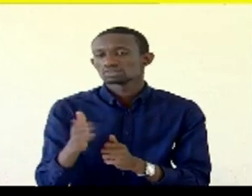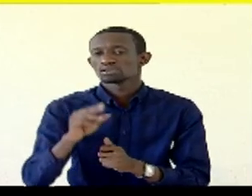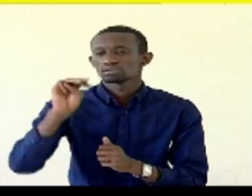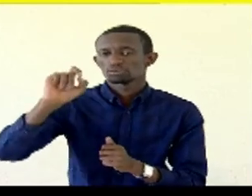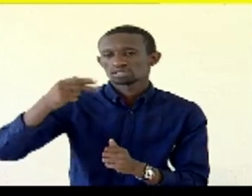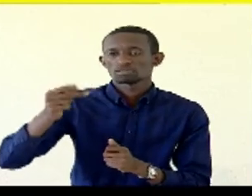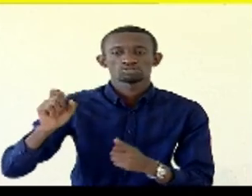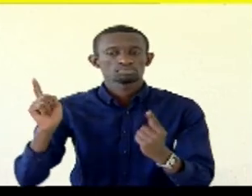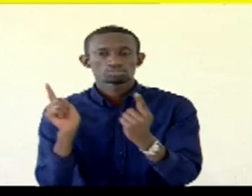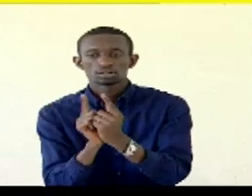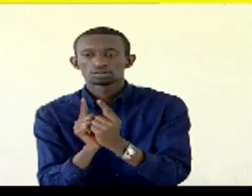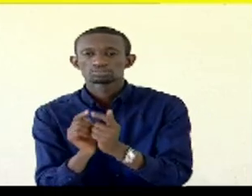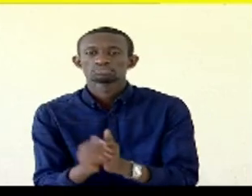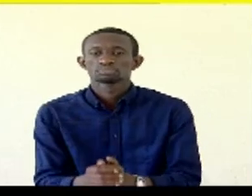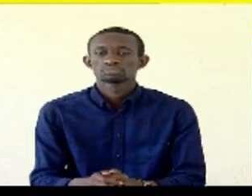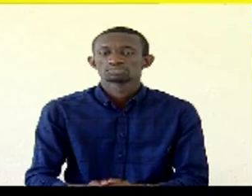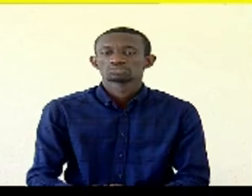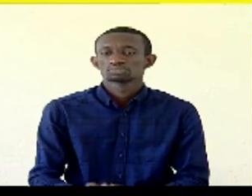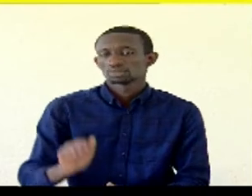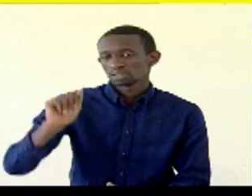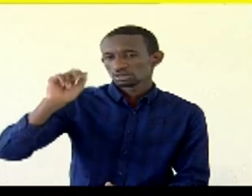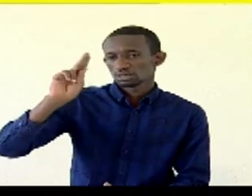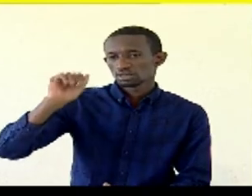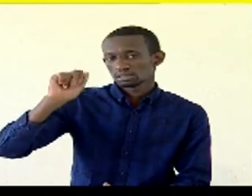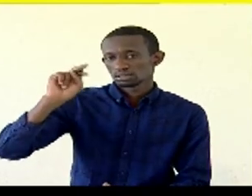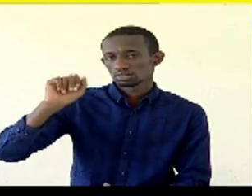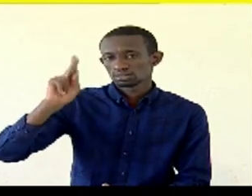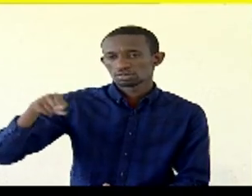meeting. And then we do have anaphase